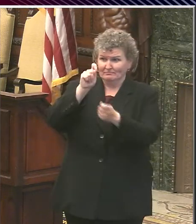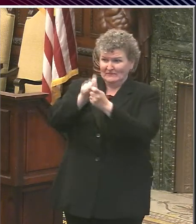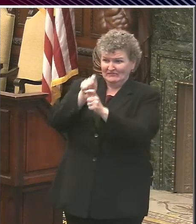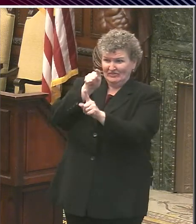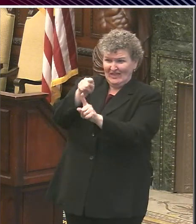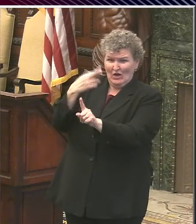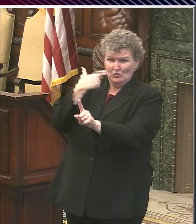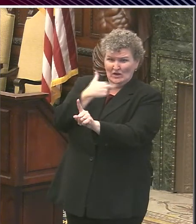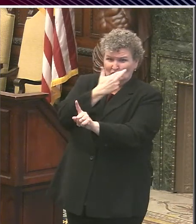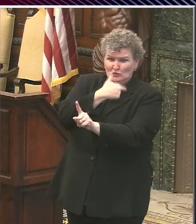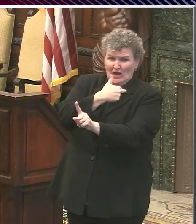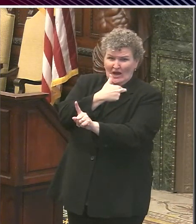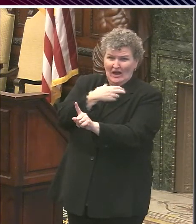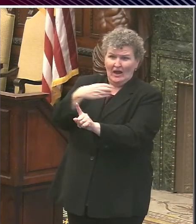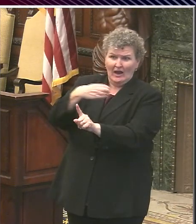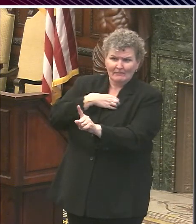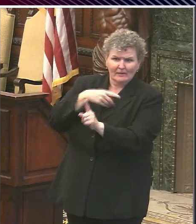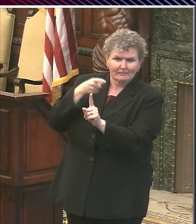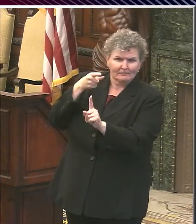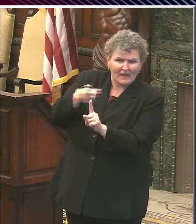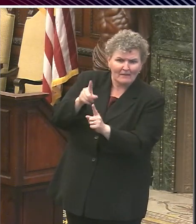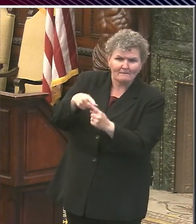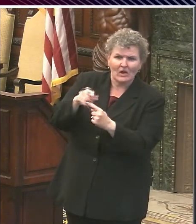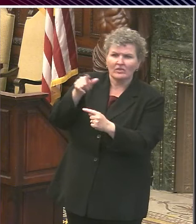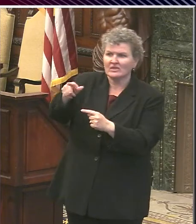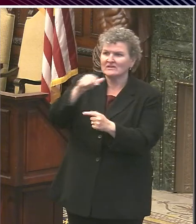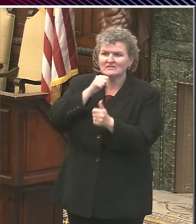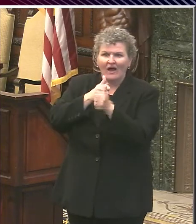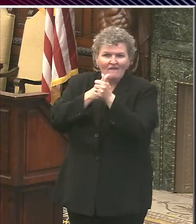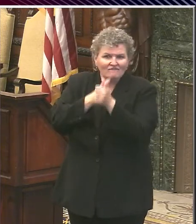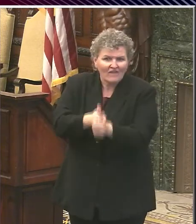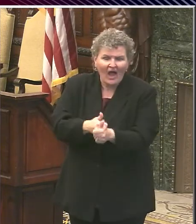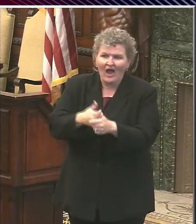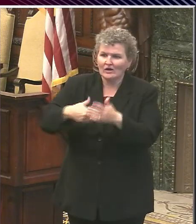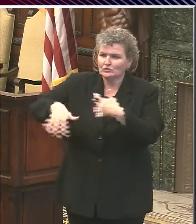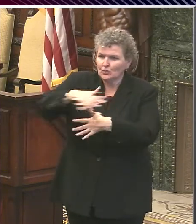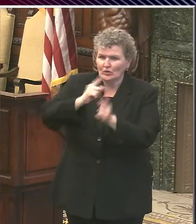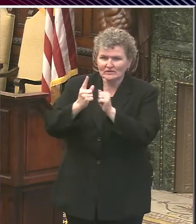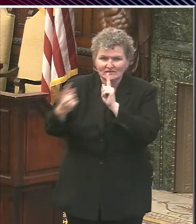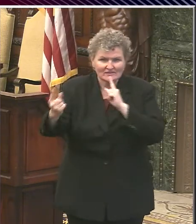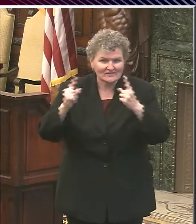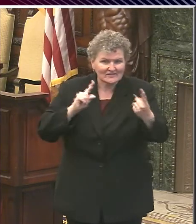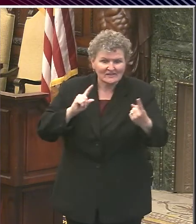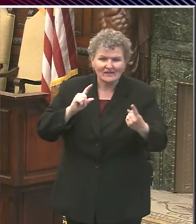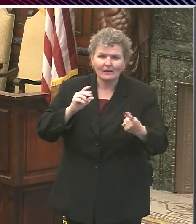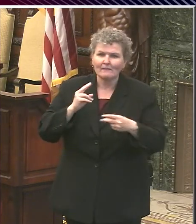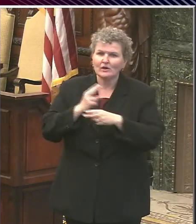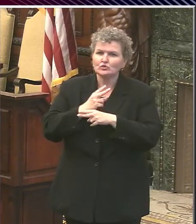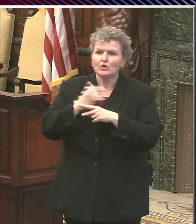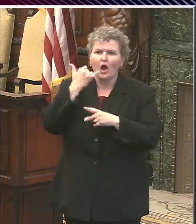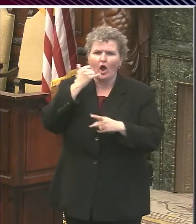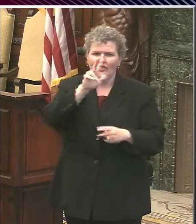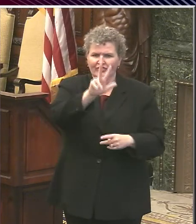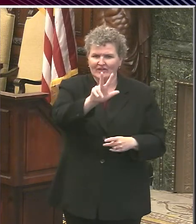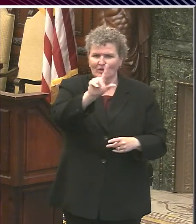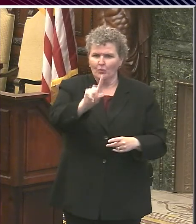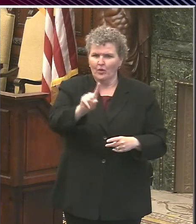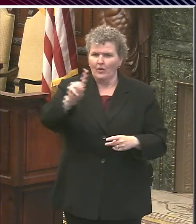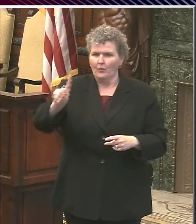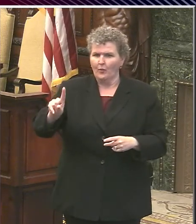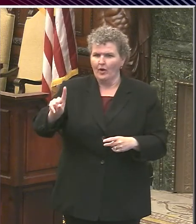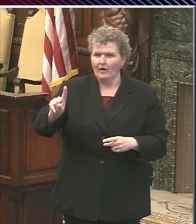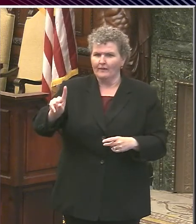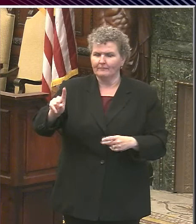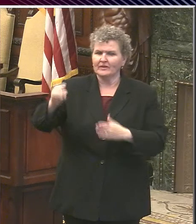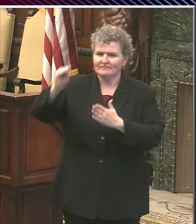food-related complaint or whether it's a complaint that they're not following social distancing standards, they can call 311, and then that'll trigger an inspection. And then in